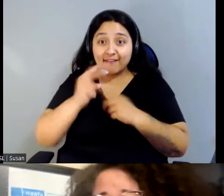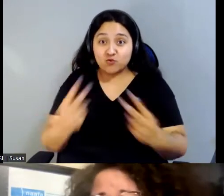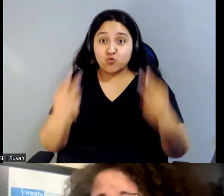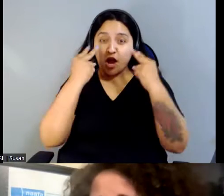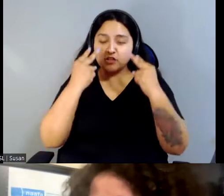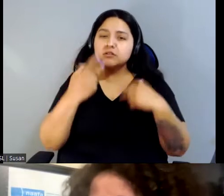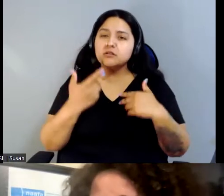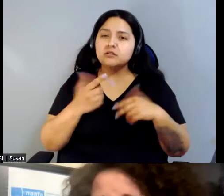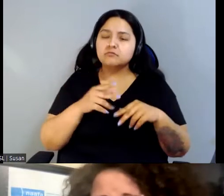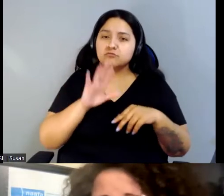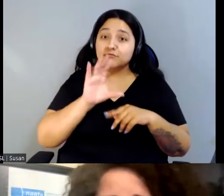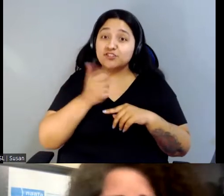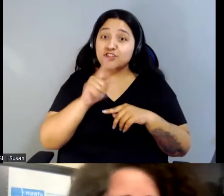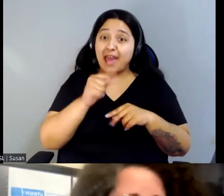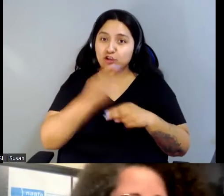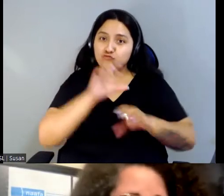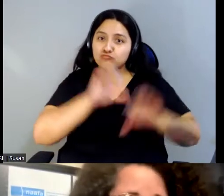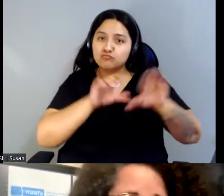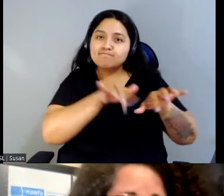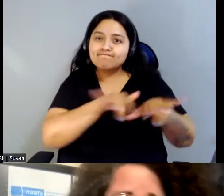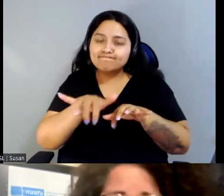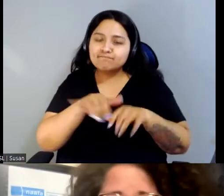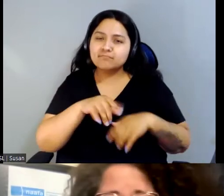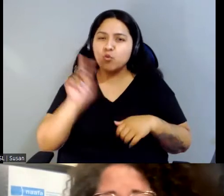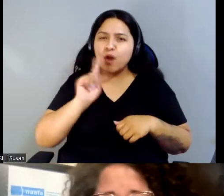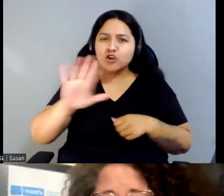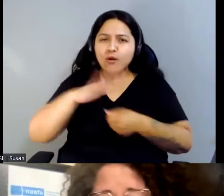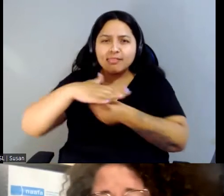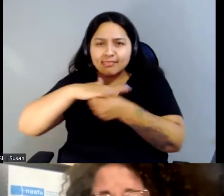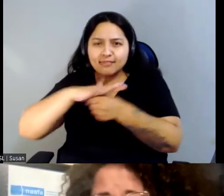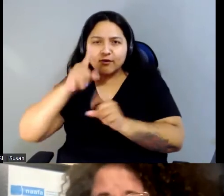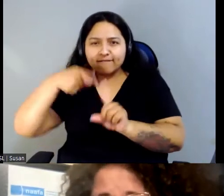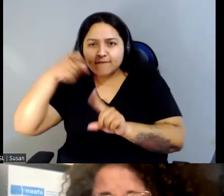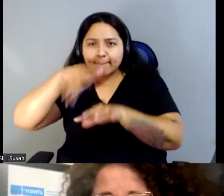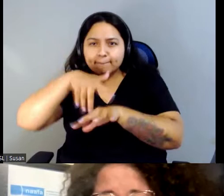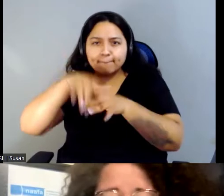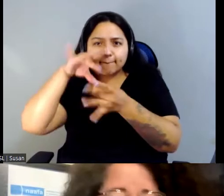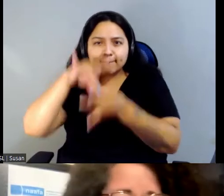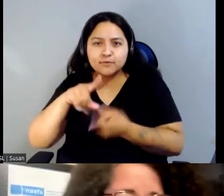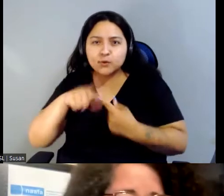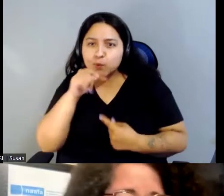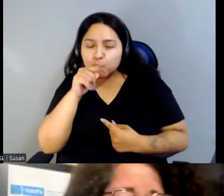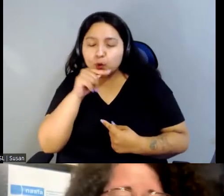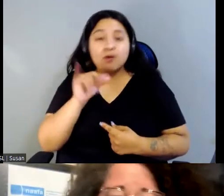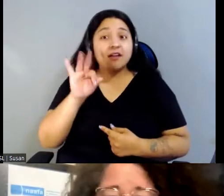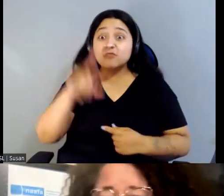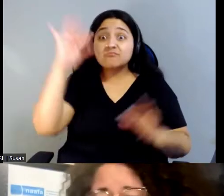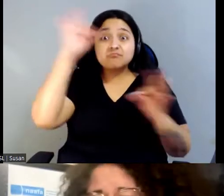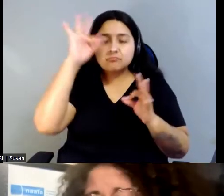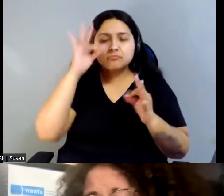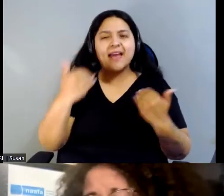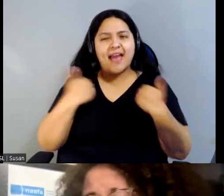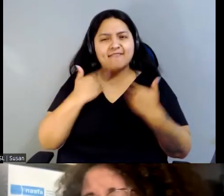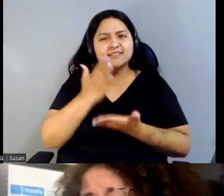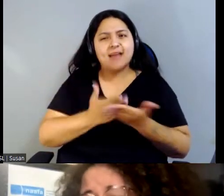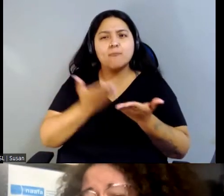coming from and whose land you are on. If you don't know how to do that, there are many resources available to you online to find out whose land you're on, and we encourage